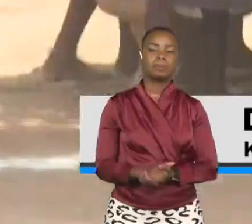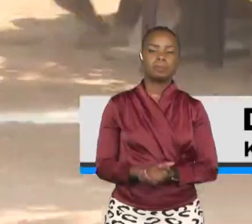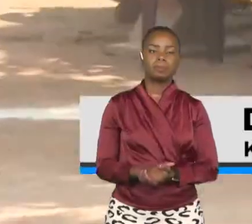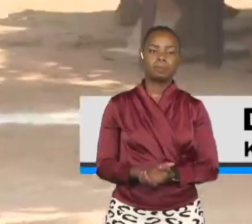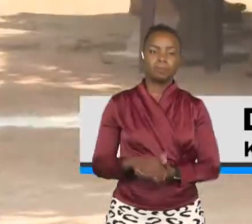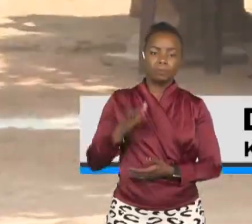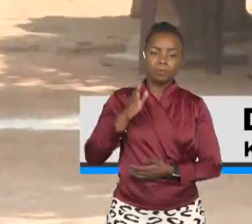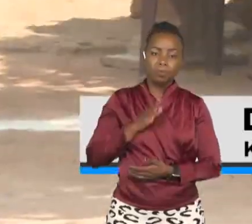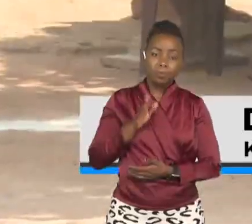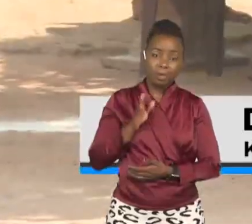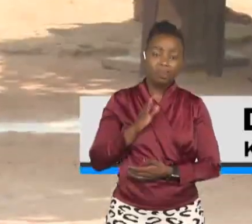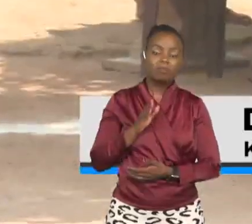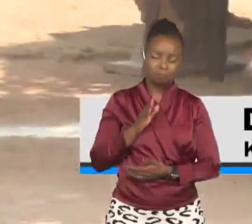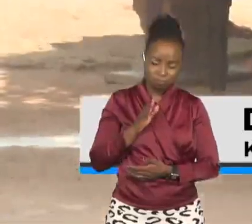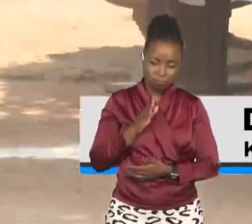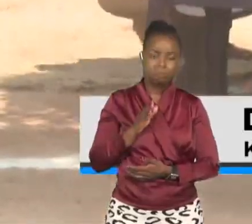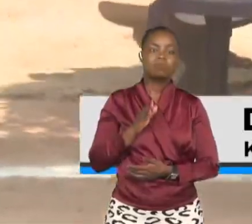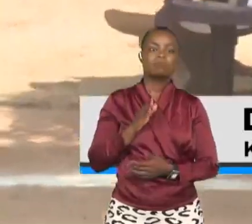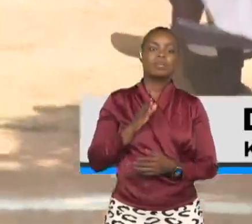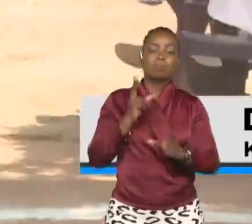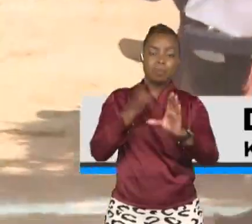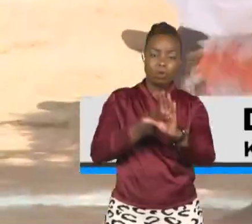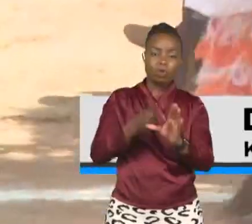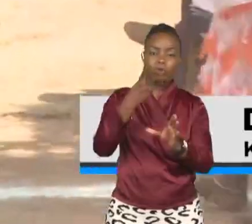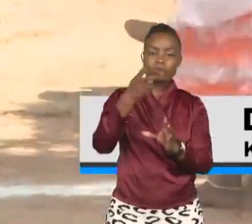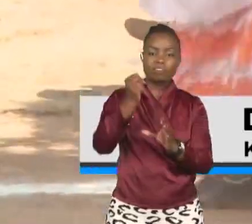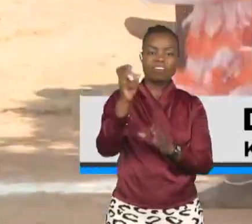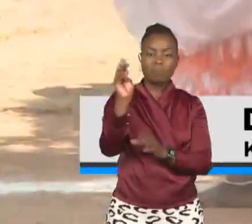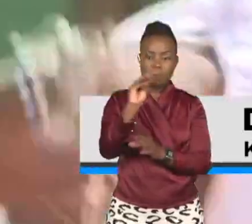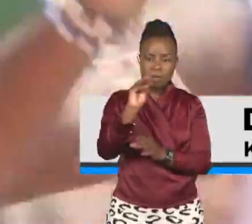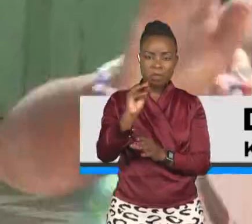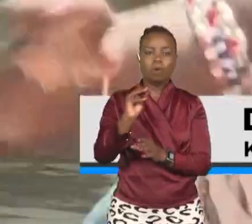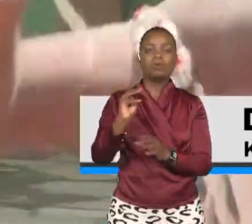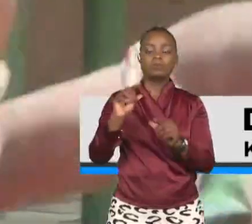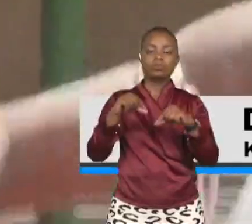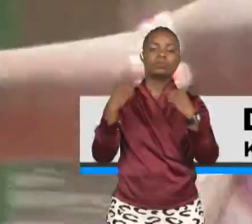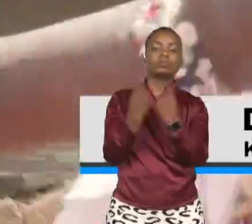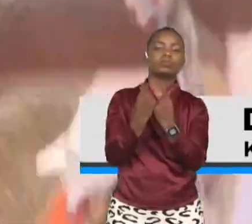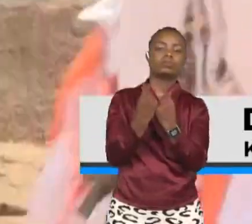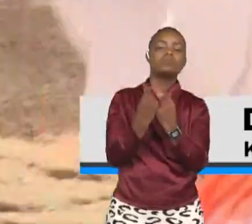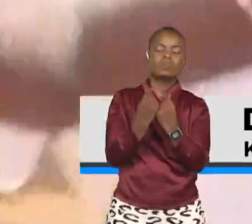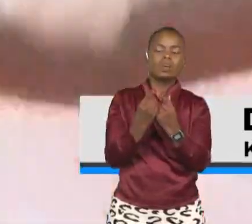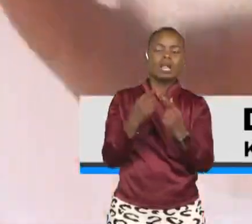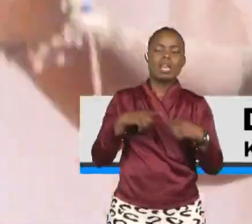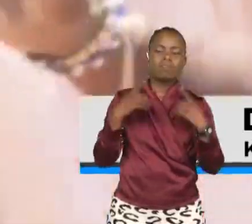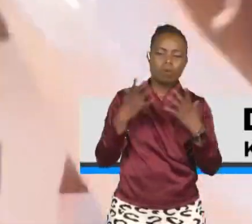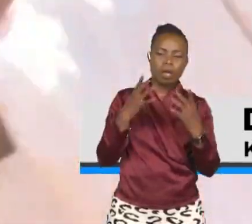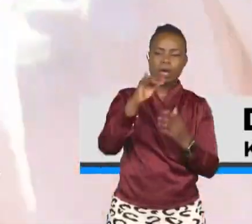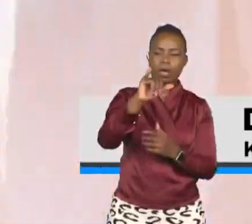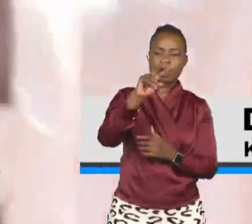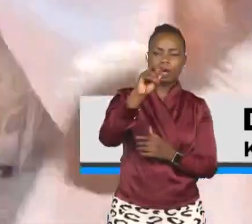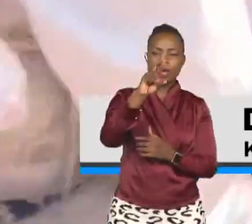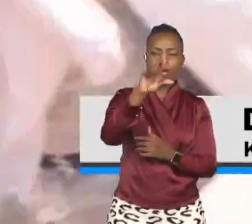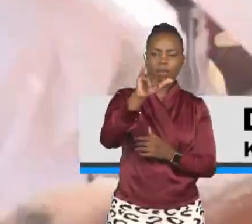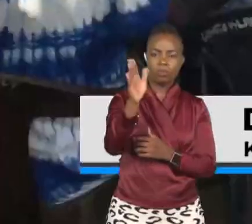The women belong to the 25 million strong Akan ethnic group, predominant in eastern Ivory Coast and across the border in Ghana,